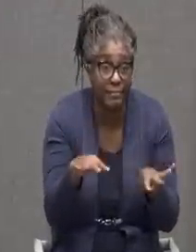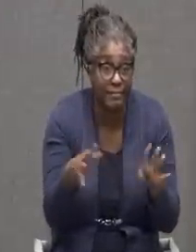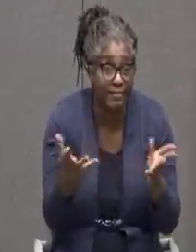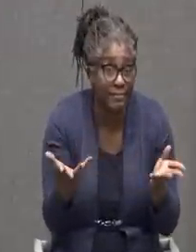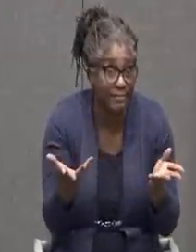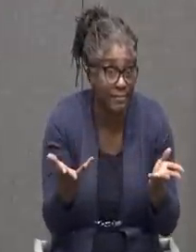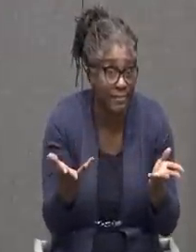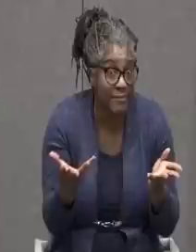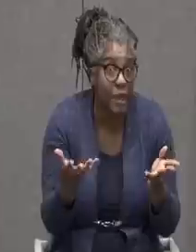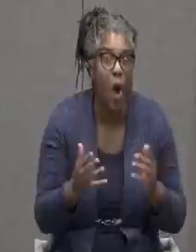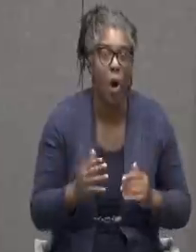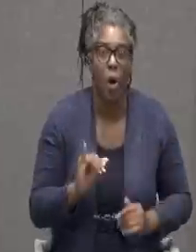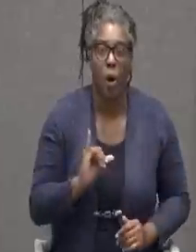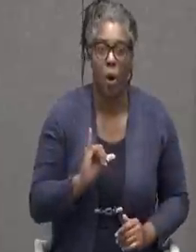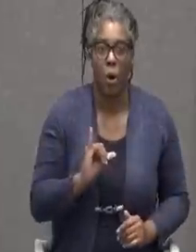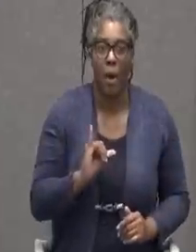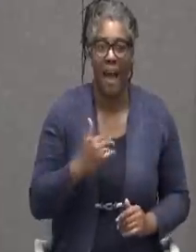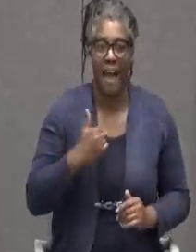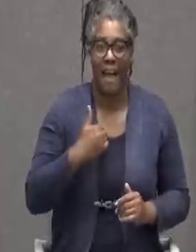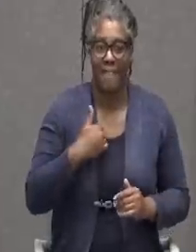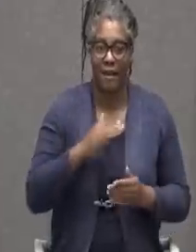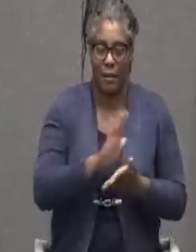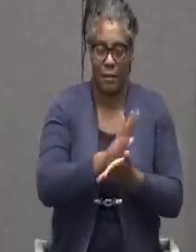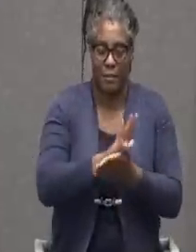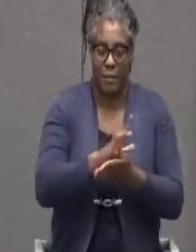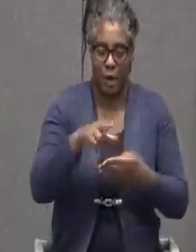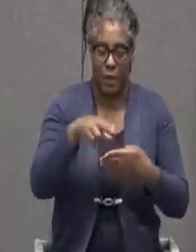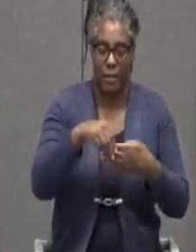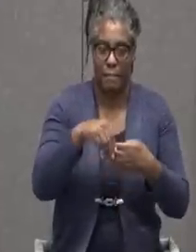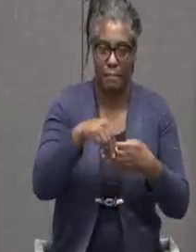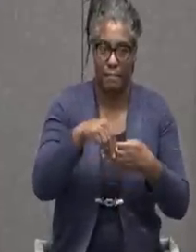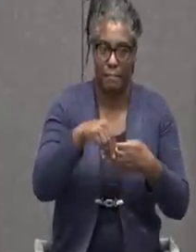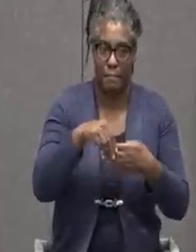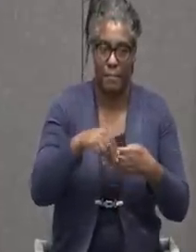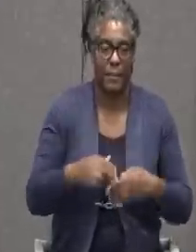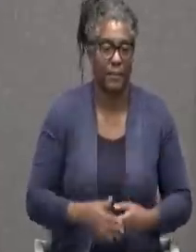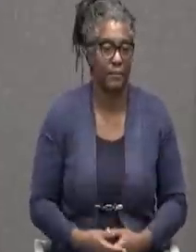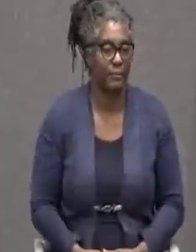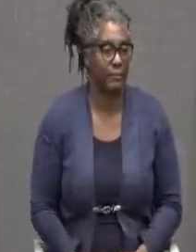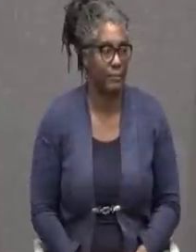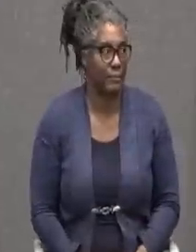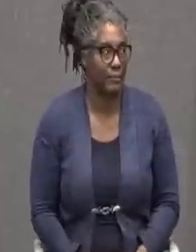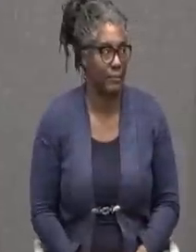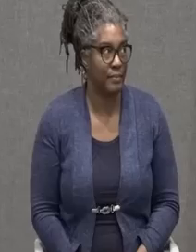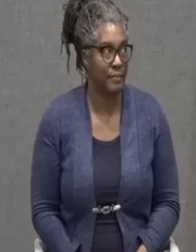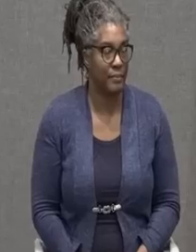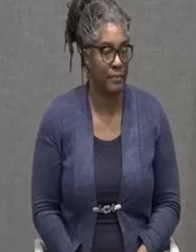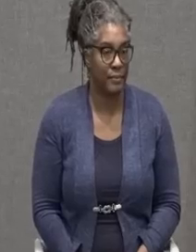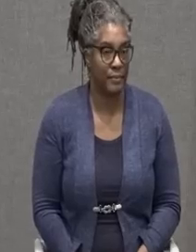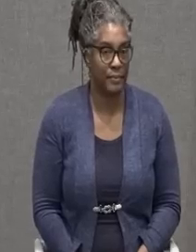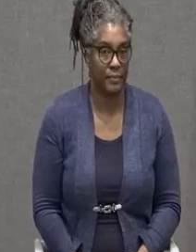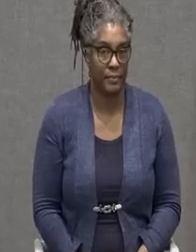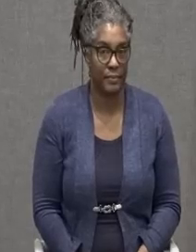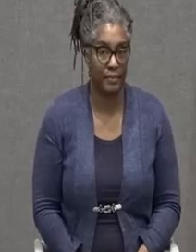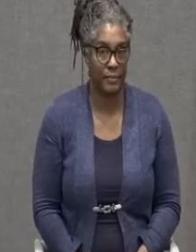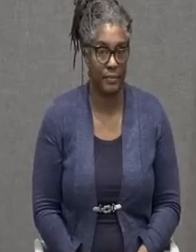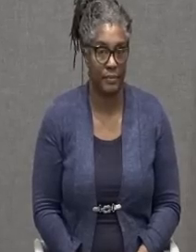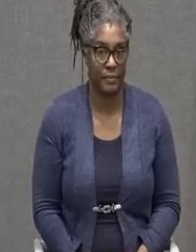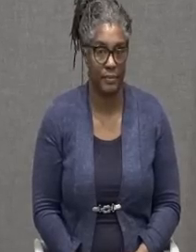I've got paper clips. That would be perfect. So there's one leg standing up.